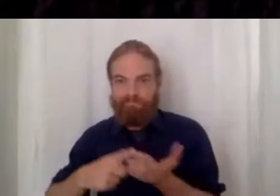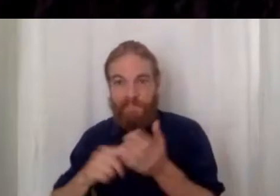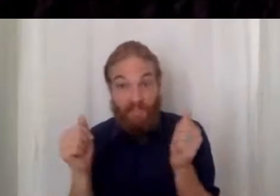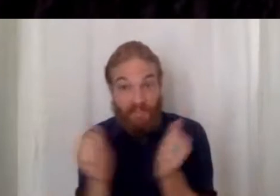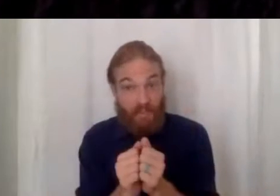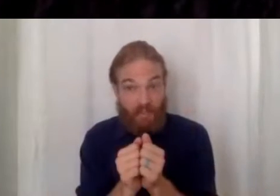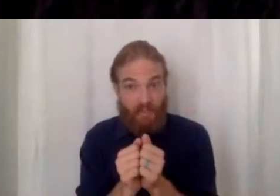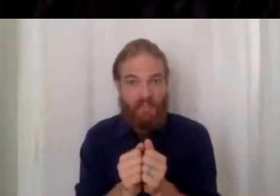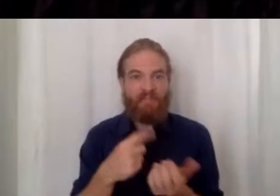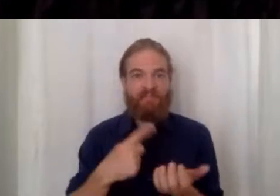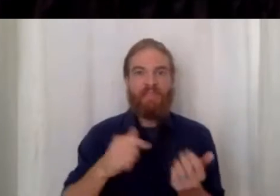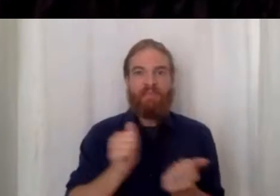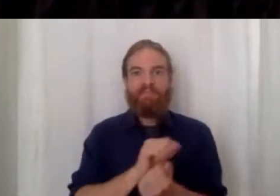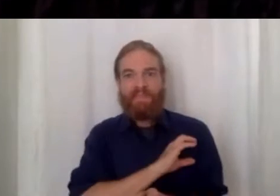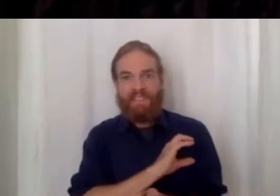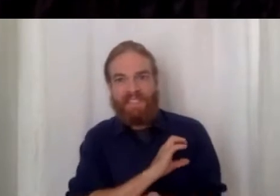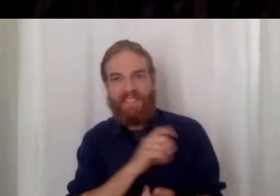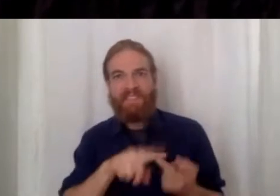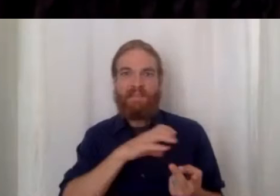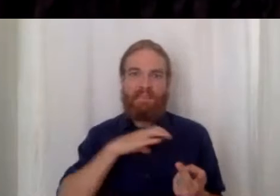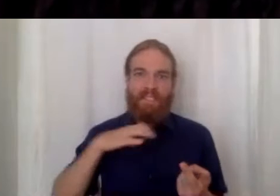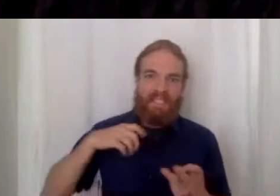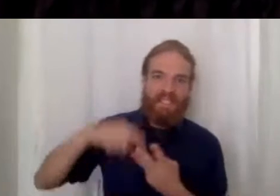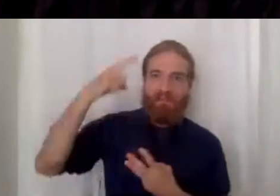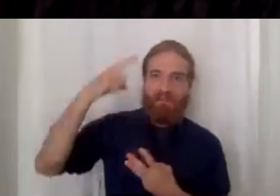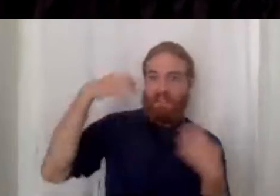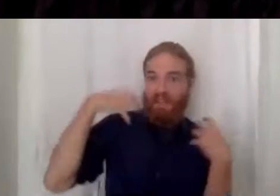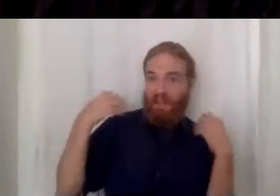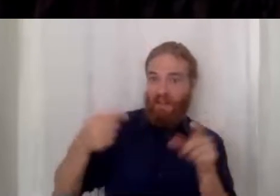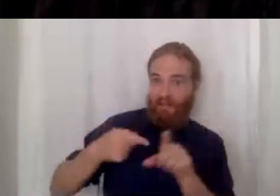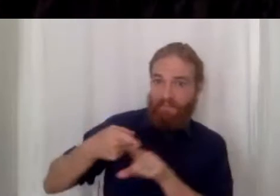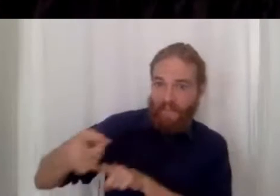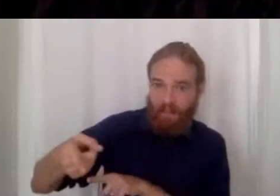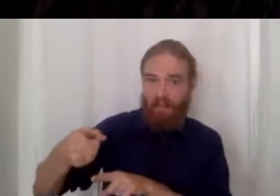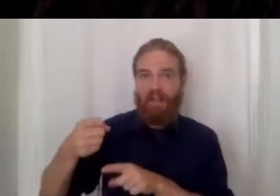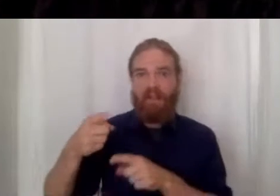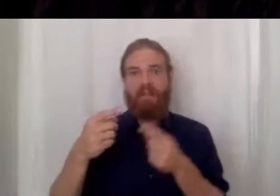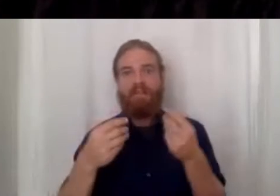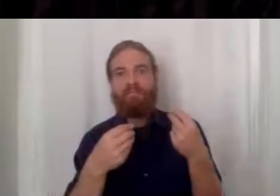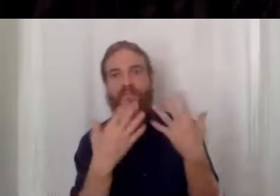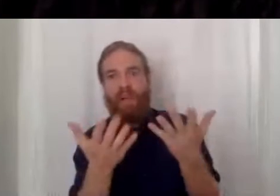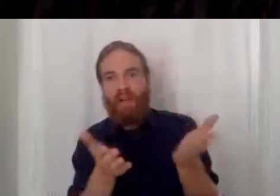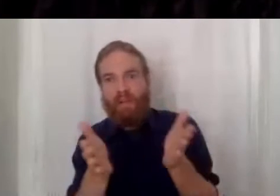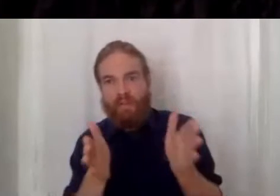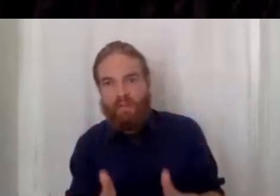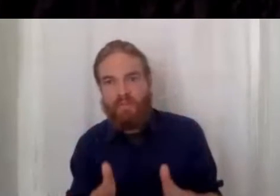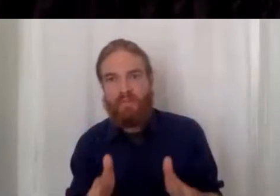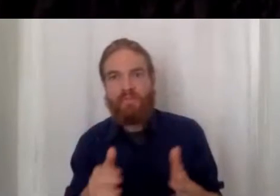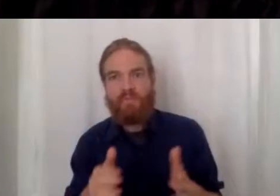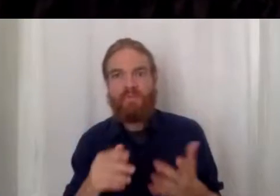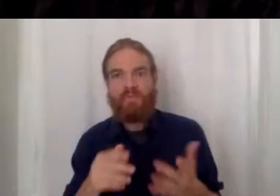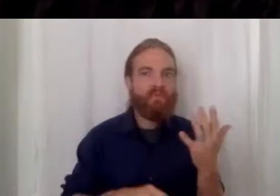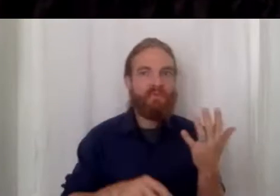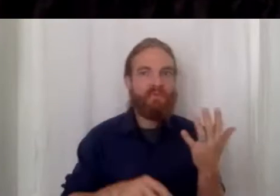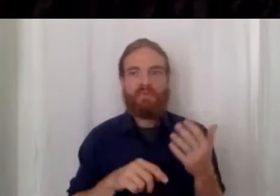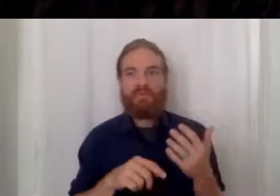the right service at the right time. And so I think that is really exciting for public health and many team